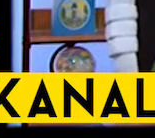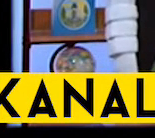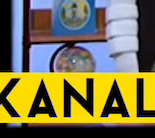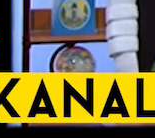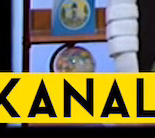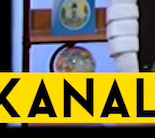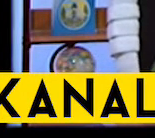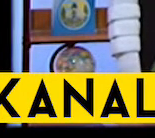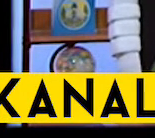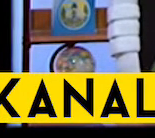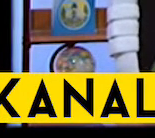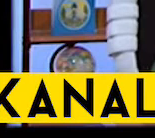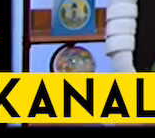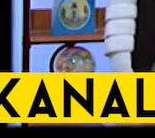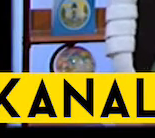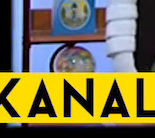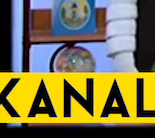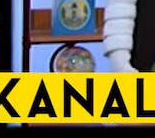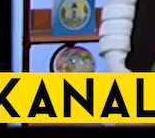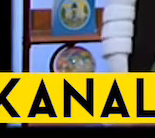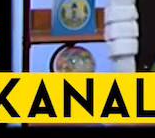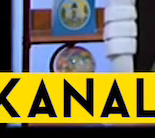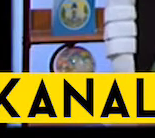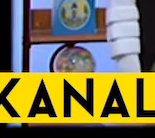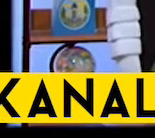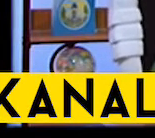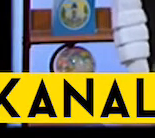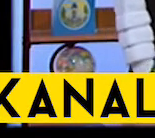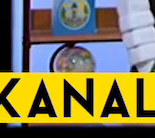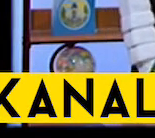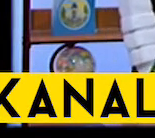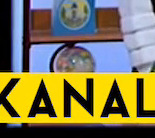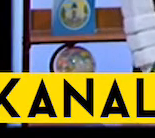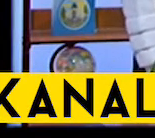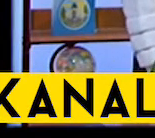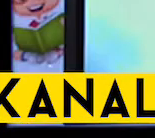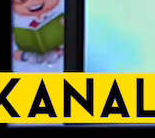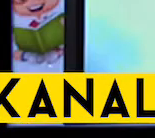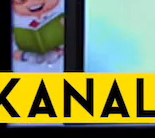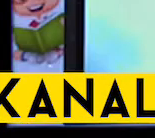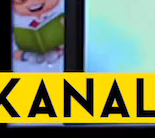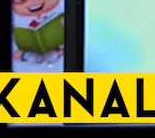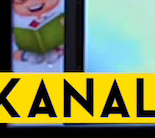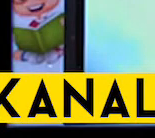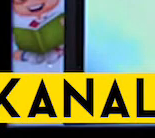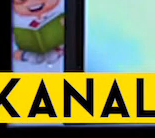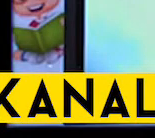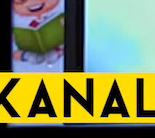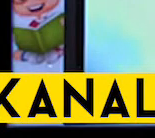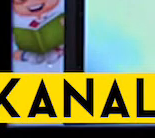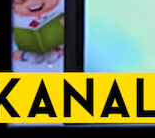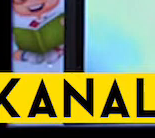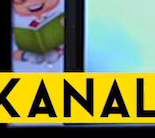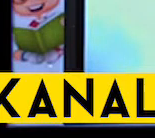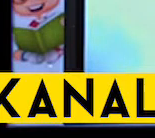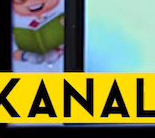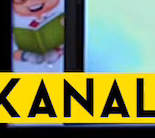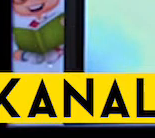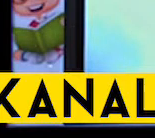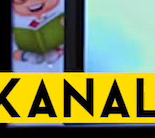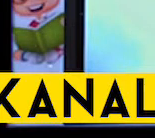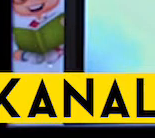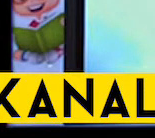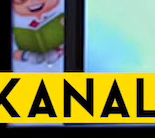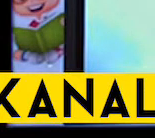give us information about time, when the situation happened. And this type of adverbs can be used at